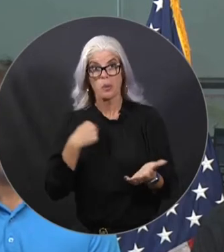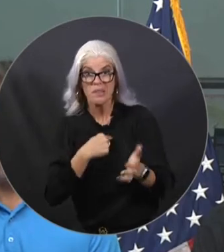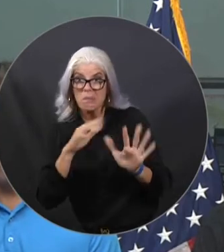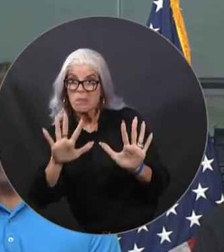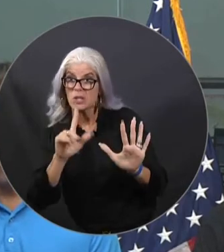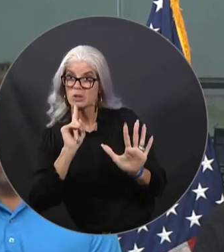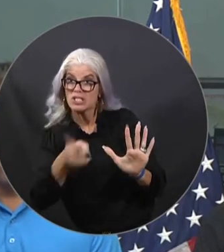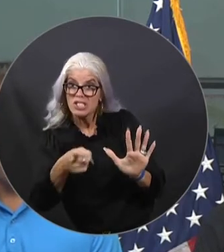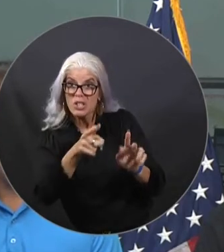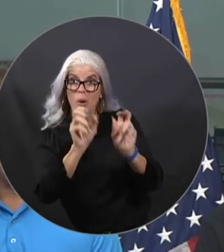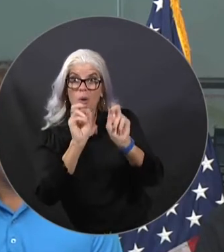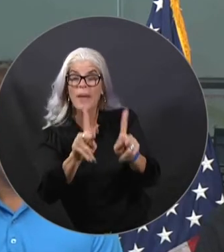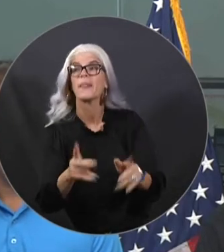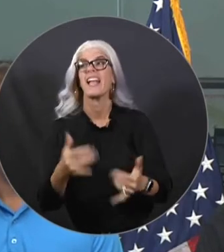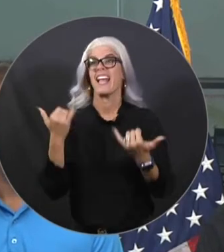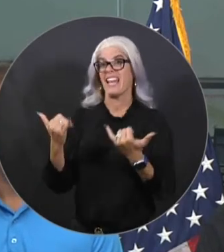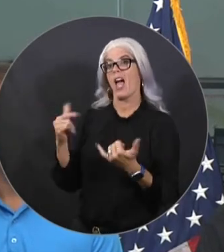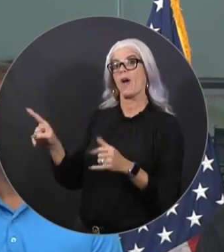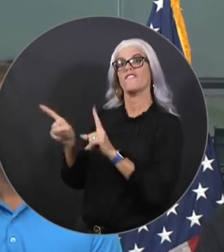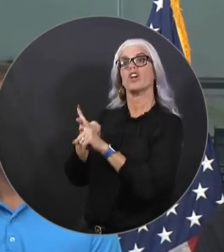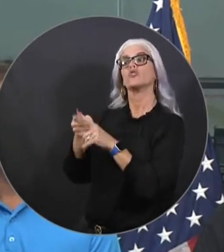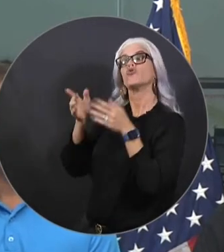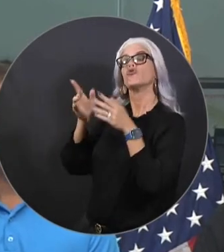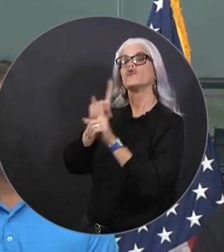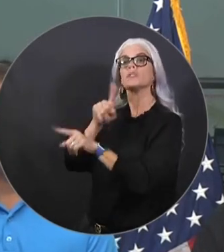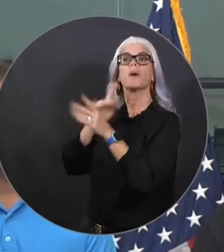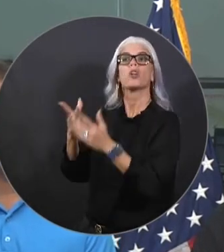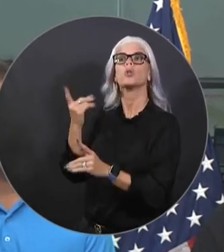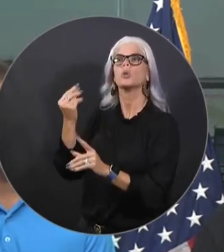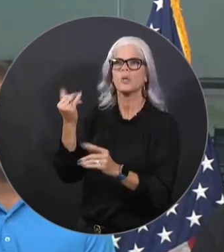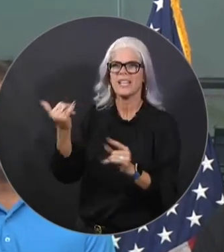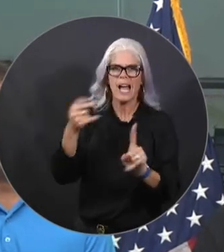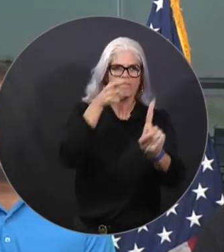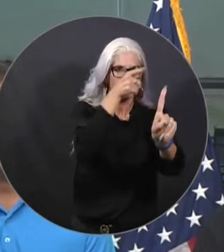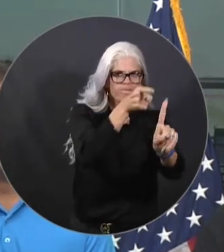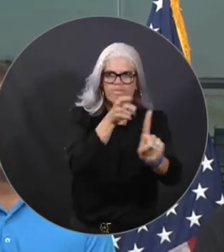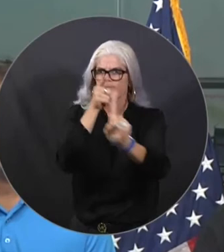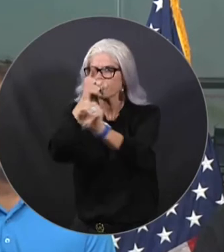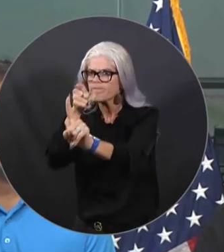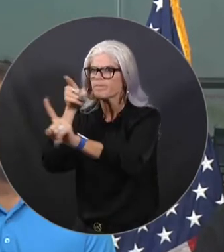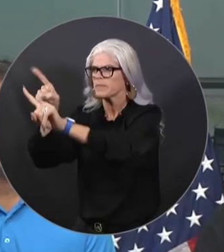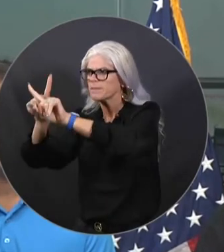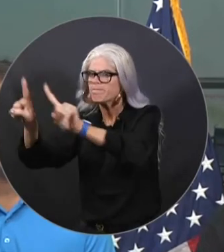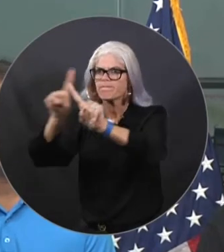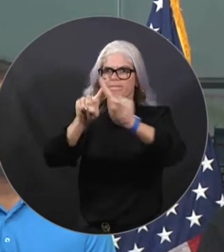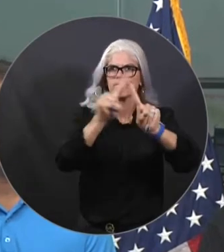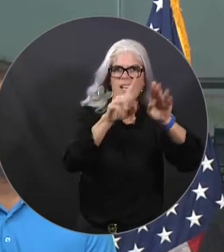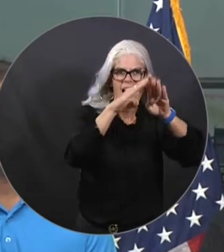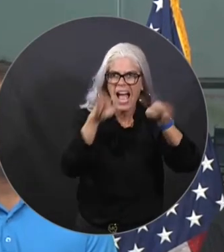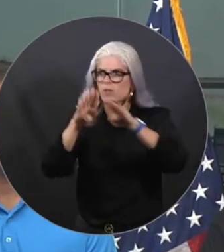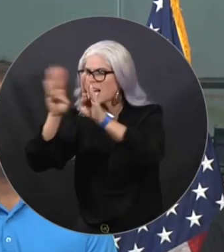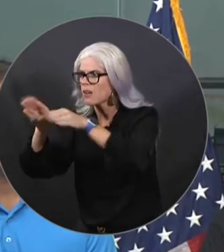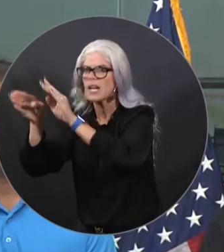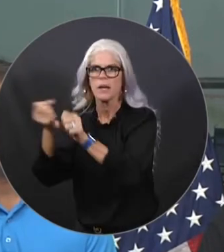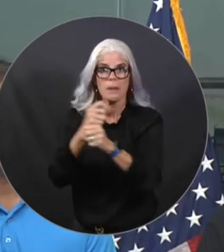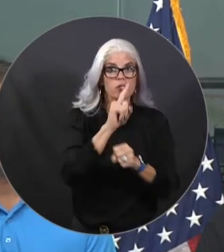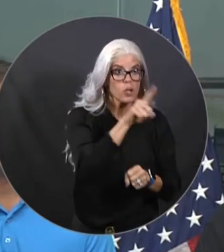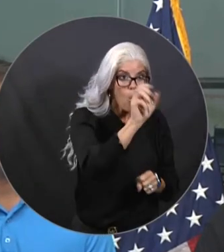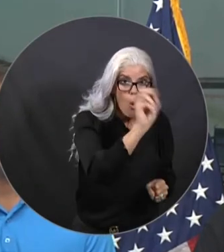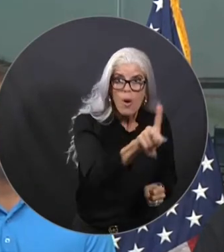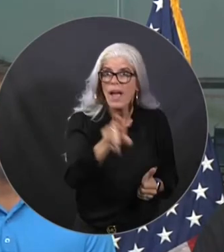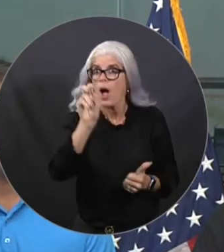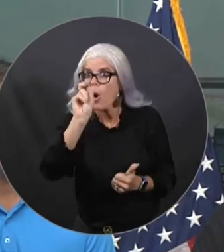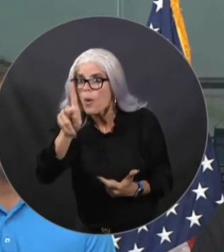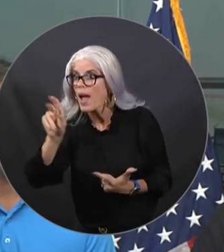going home by home, checking to see if people are okay, and then responding to specific reports if they're missing loved